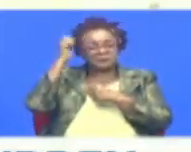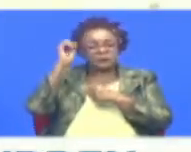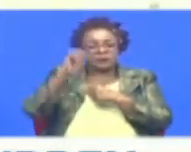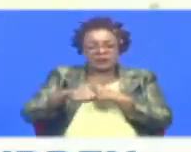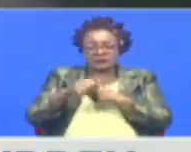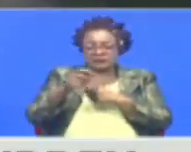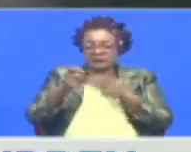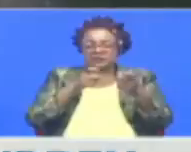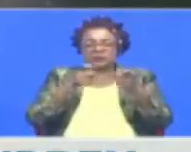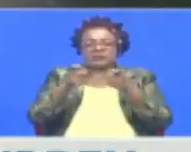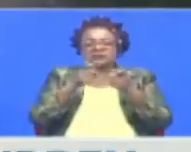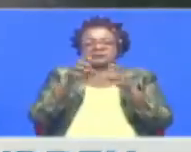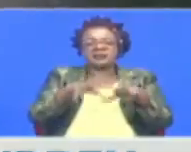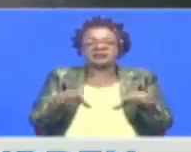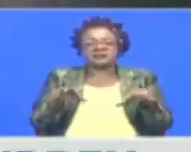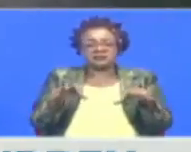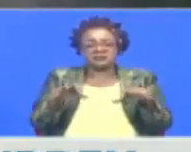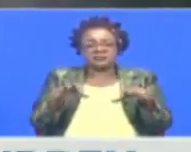deregulate the market.